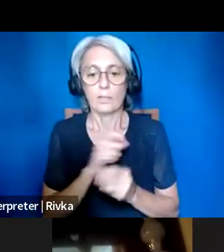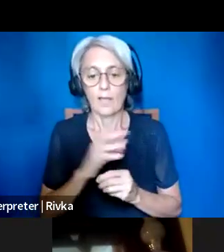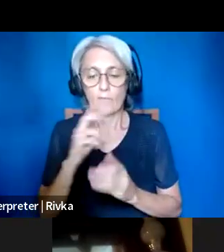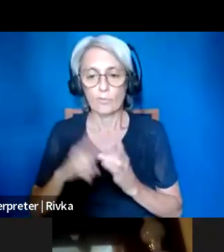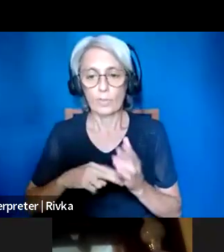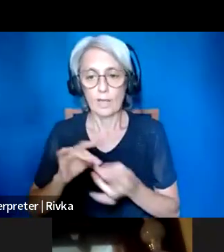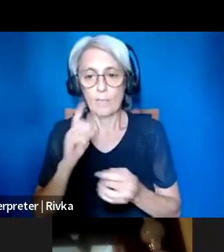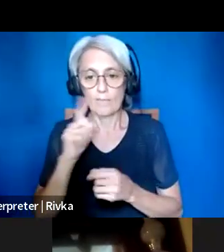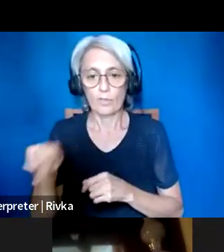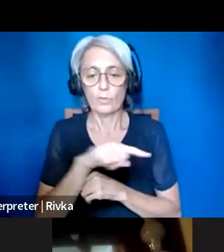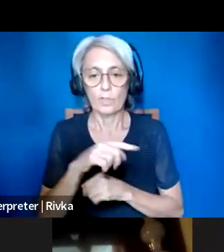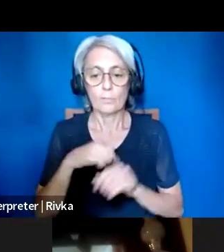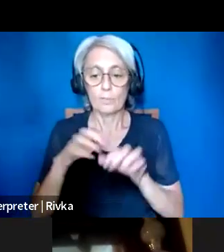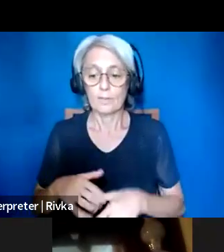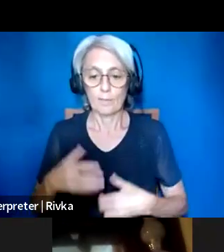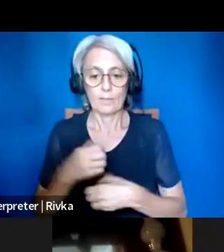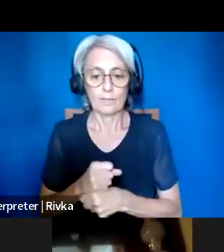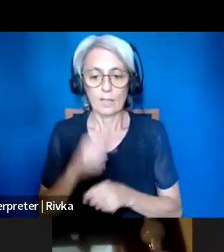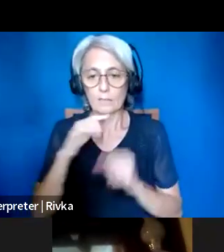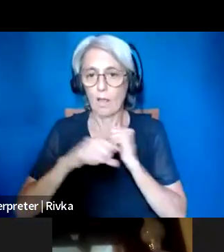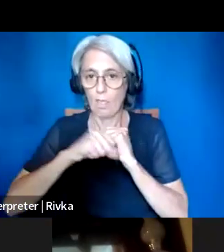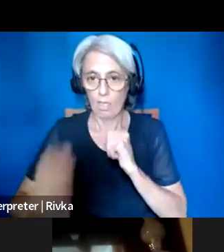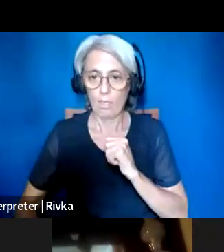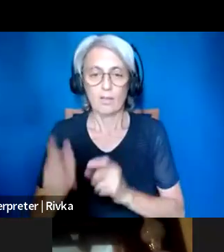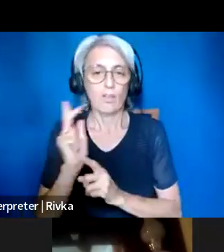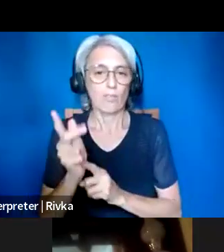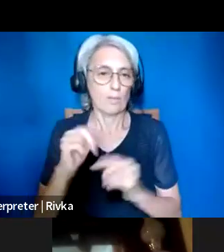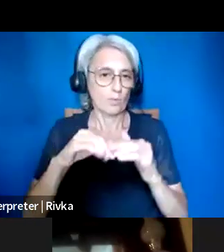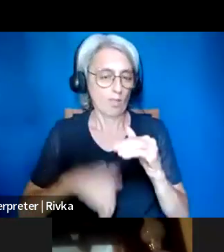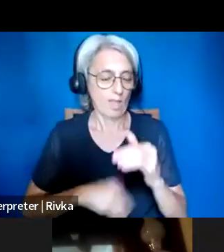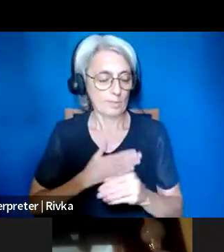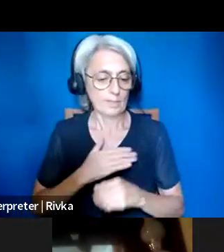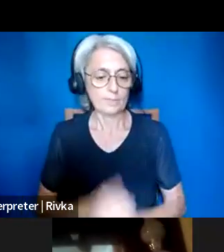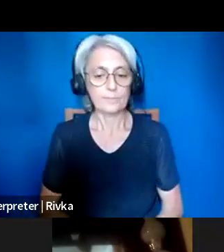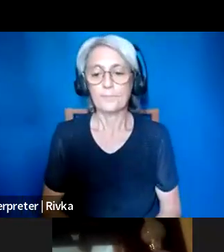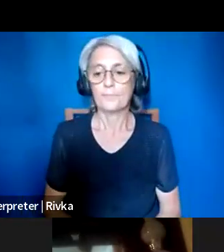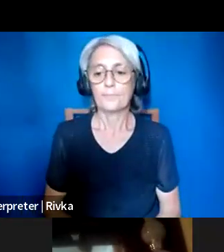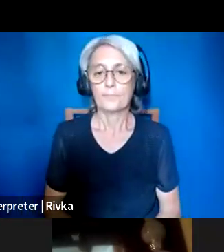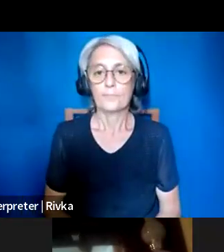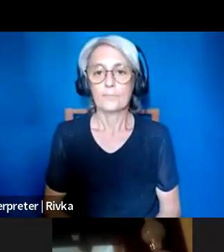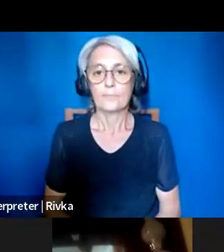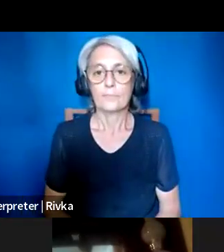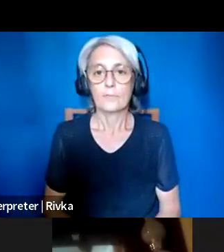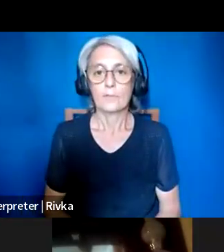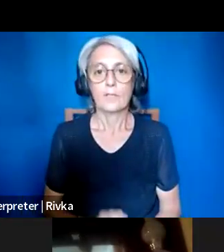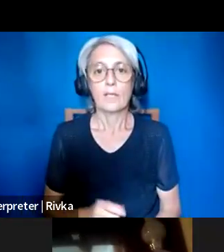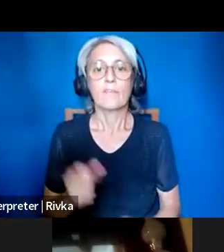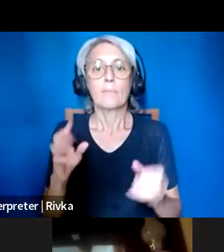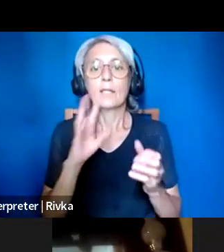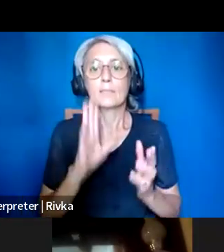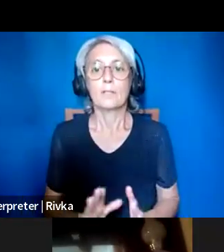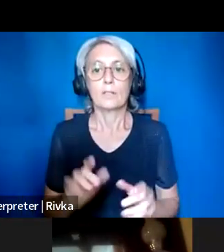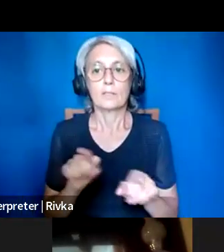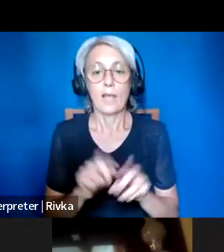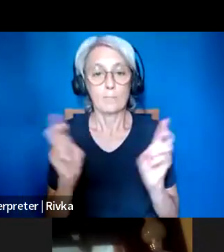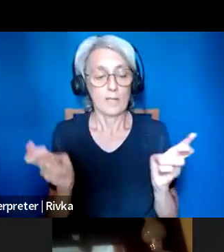Do your best to be concise, and we ask that you make your point in 3 minutes or less. If, for some reason, we have many speakers on any single topic, we reserve the